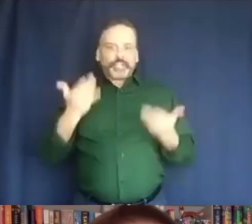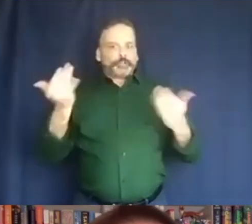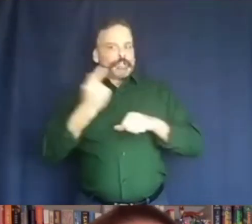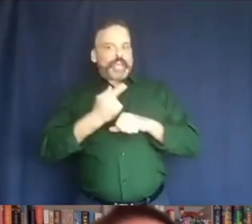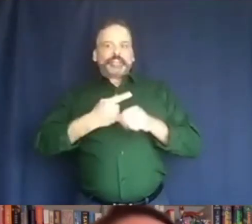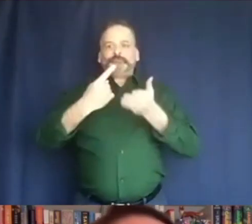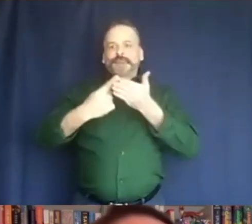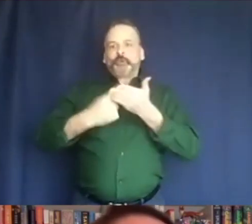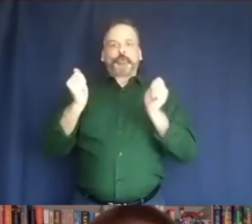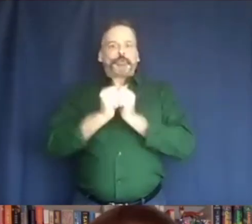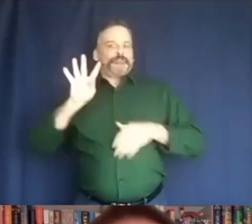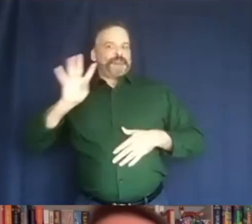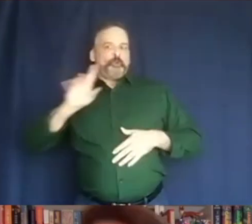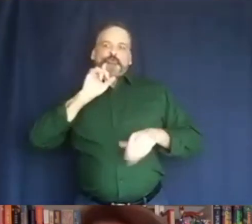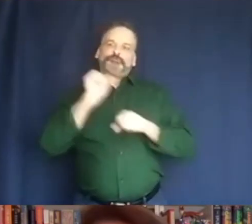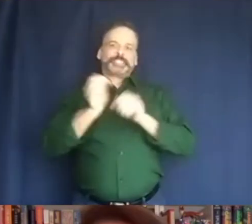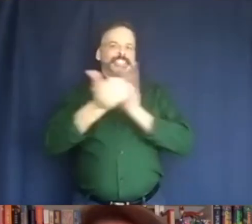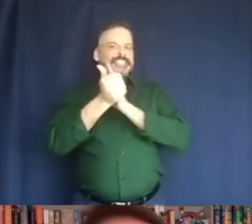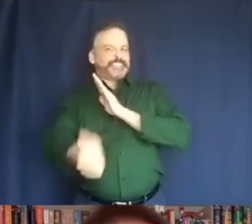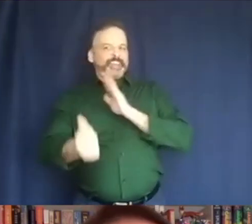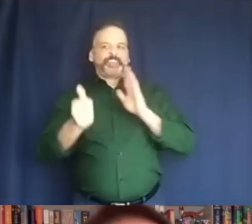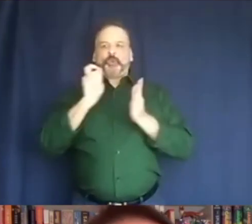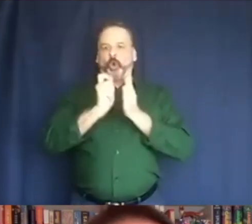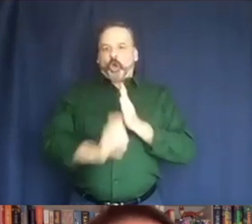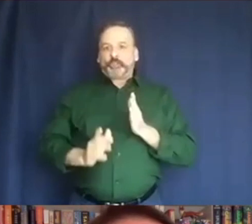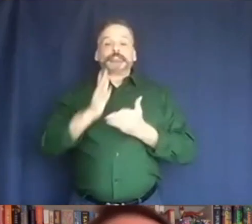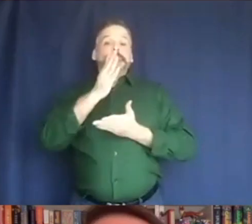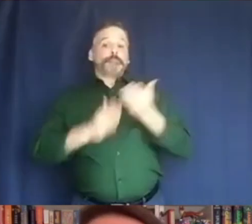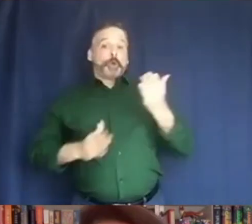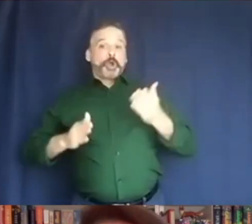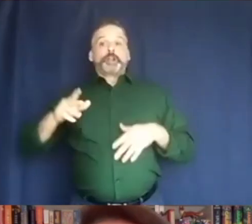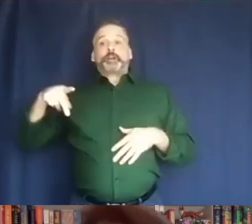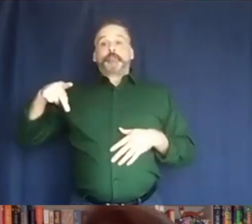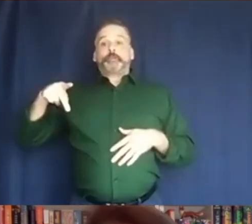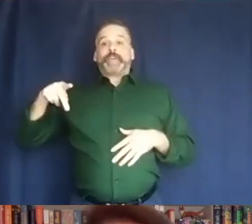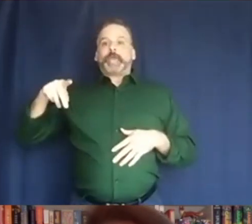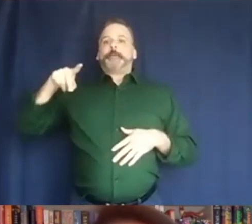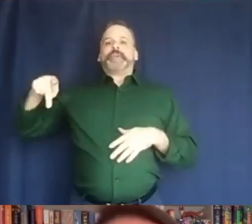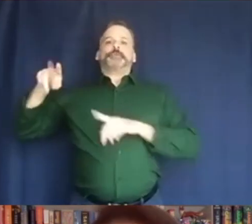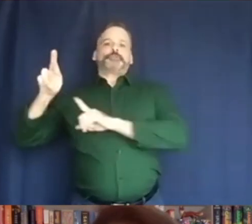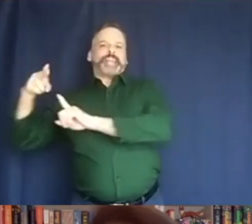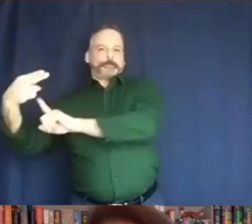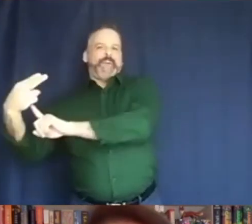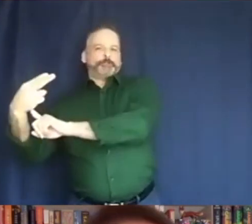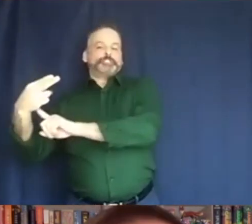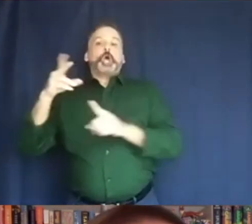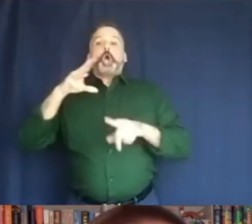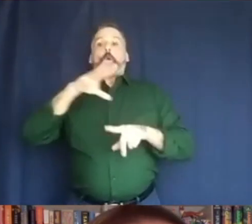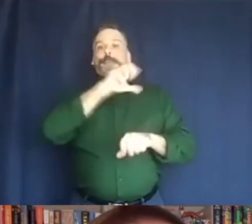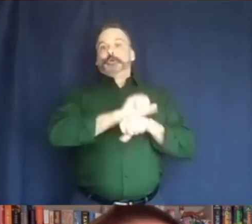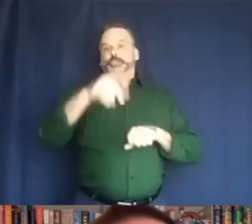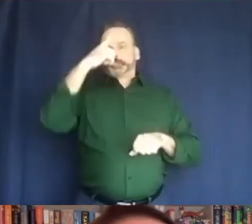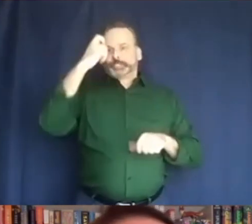authors as part of Penguin Random House's Book Your Summer Live. Thank you all so much for joining me for the Modern Mythology